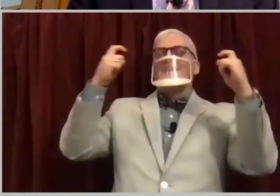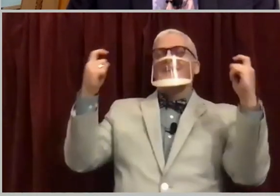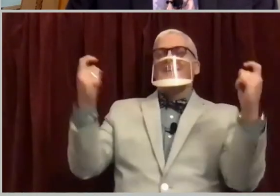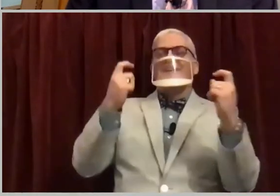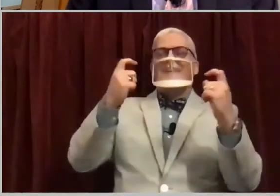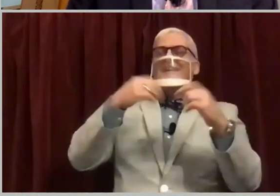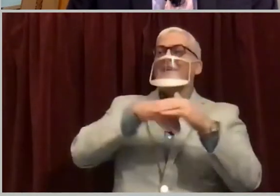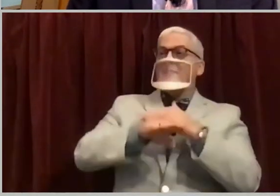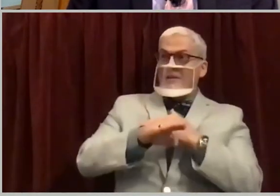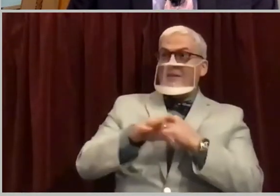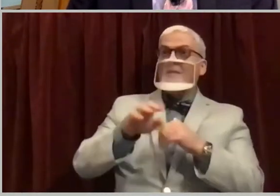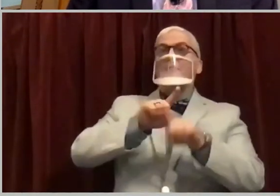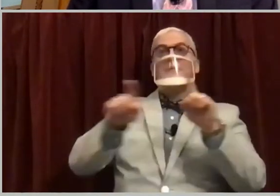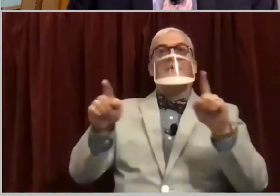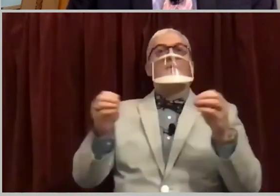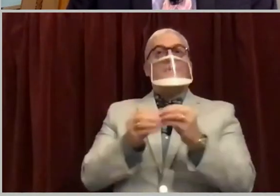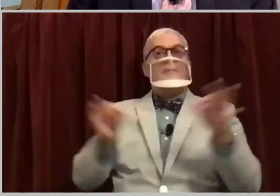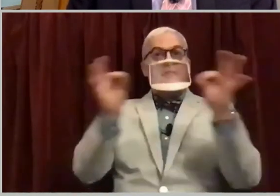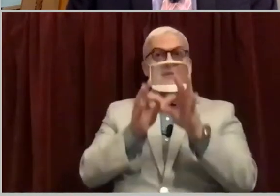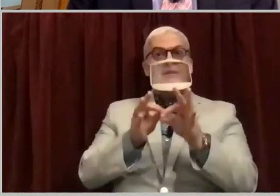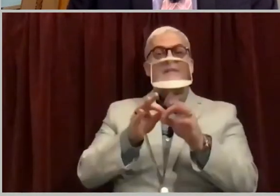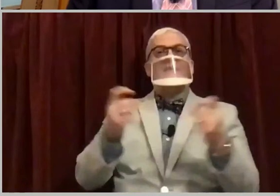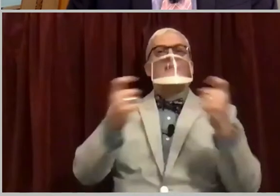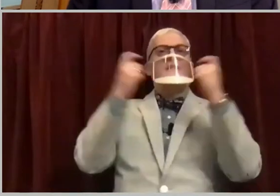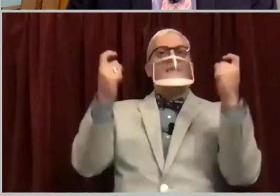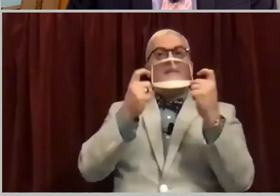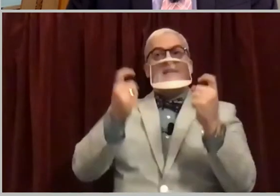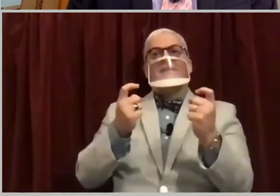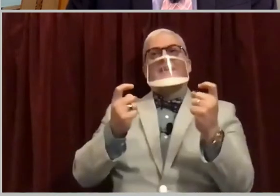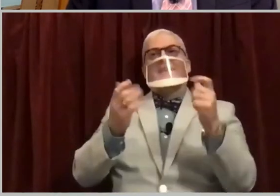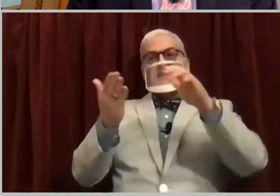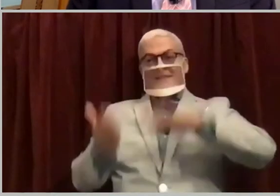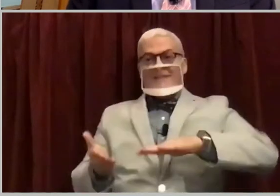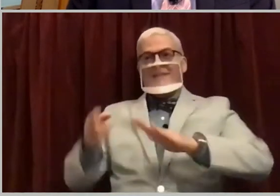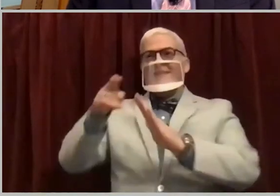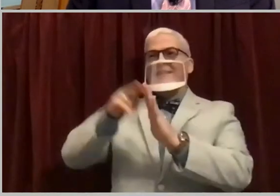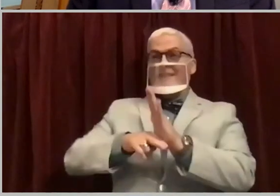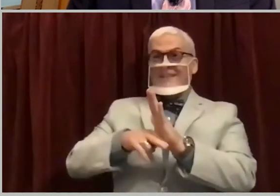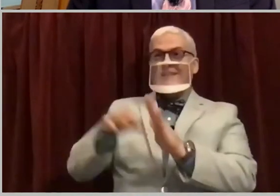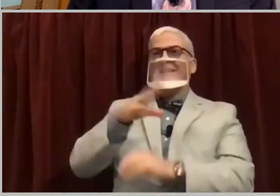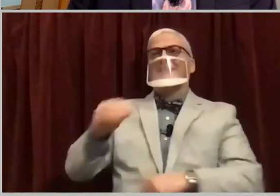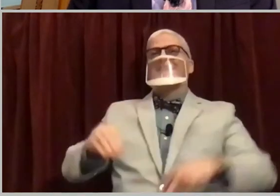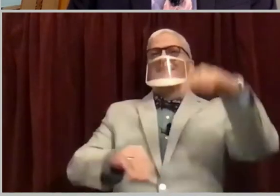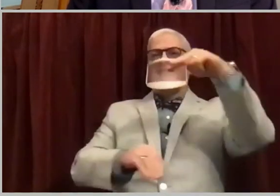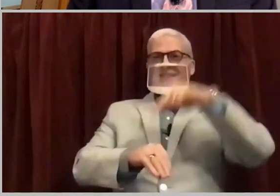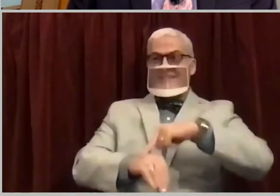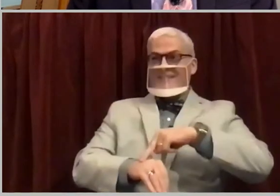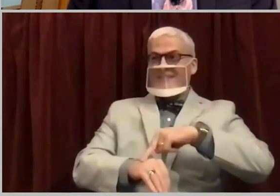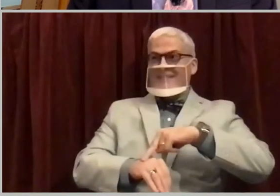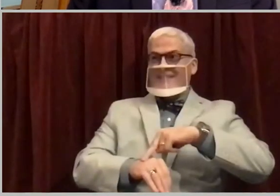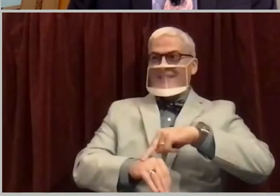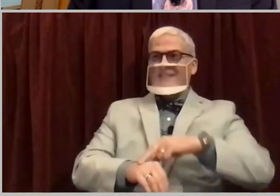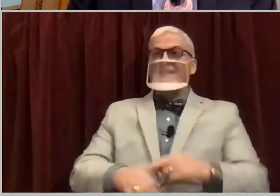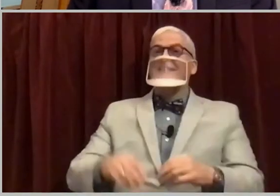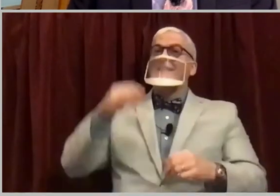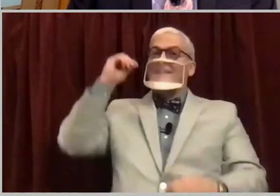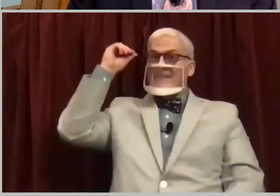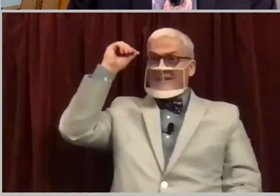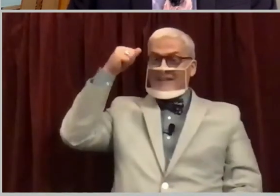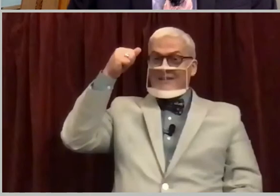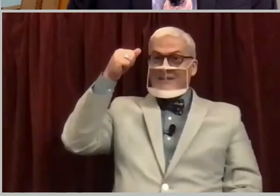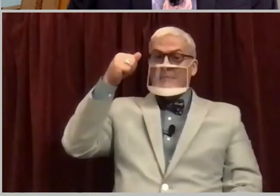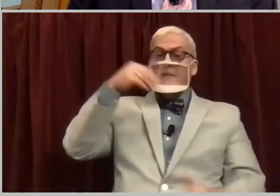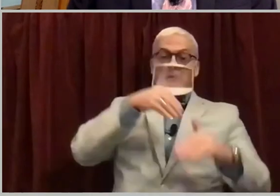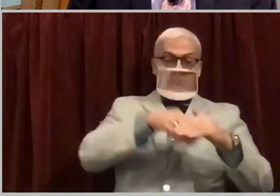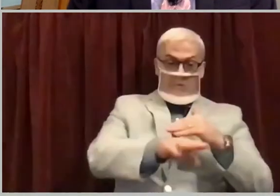not make the mistake of leaving him as a baby in the manger. And let us keep in mind that his birth was